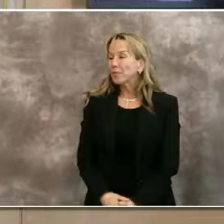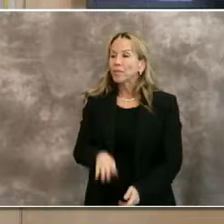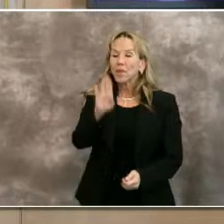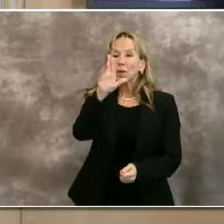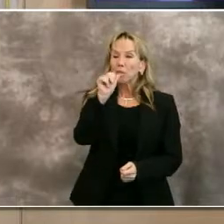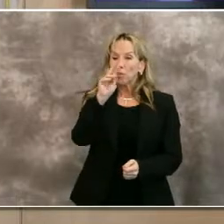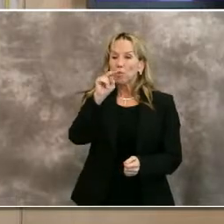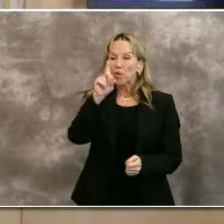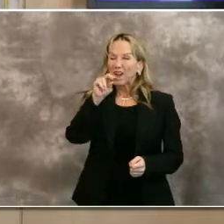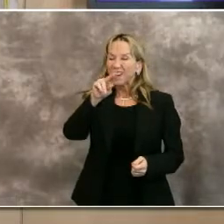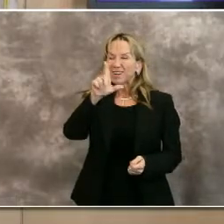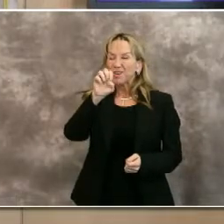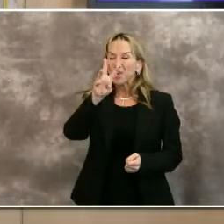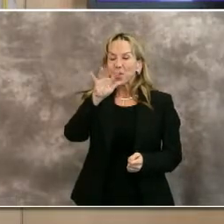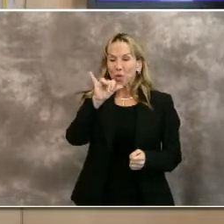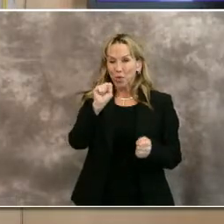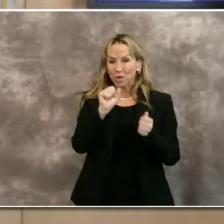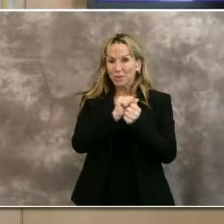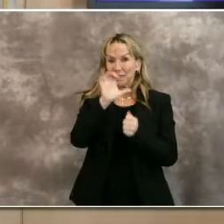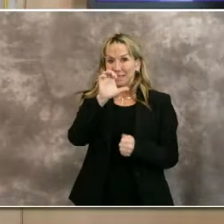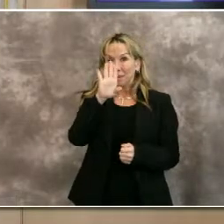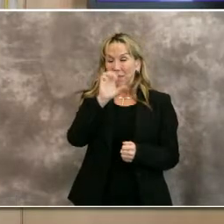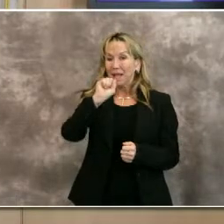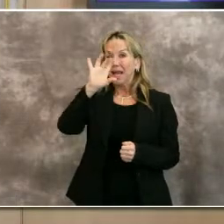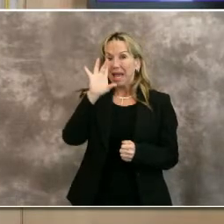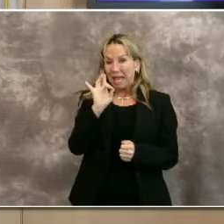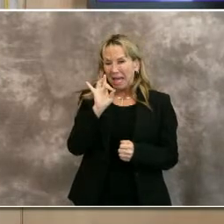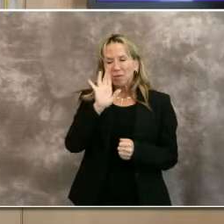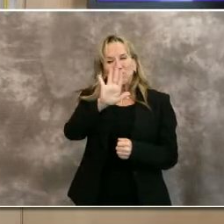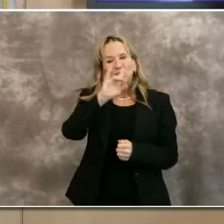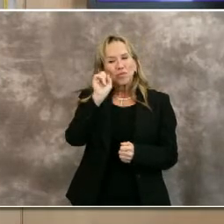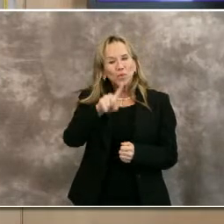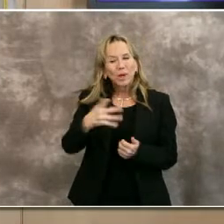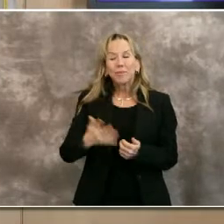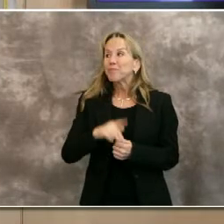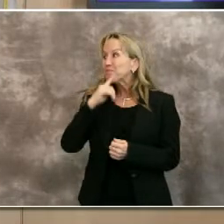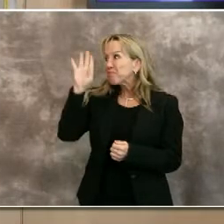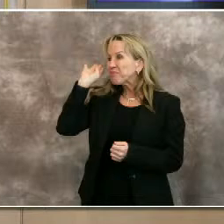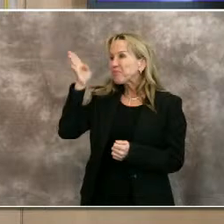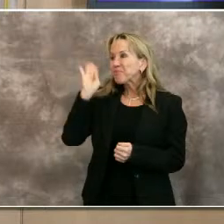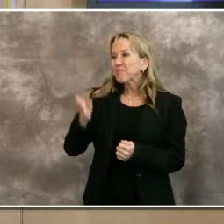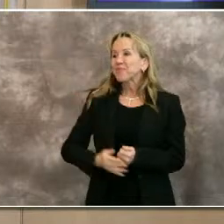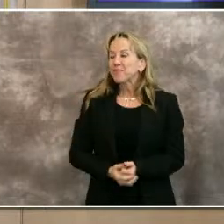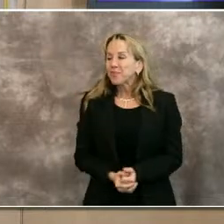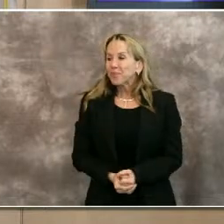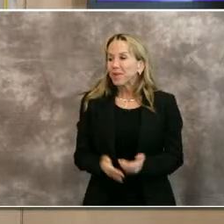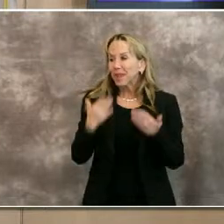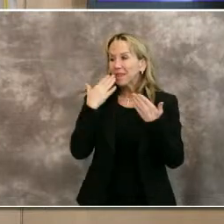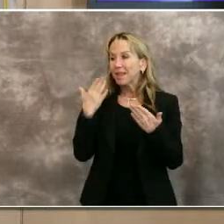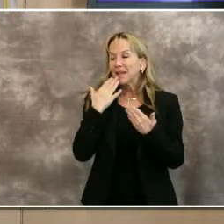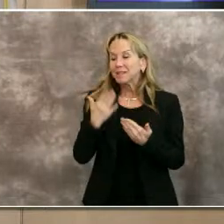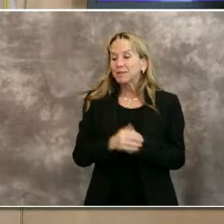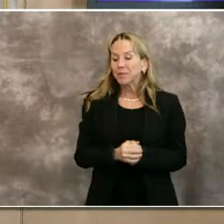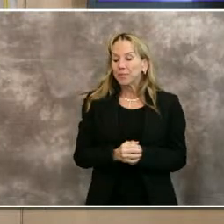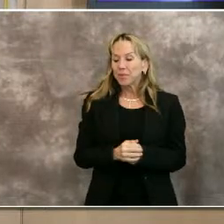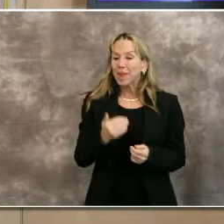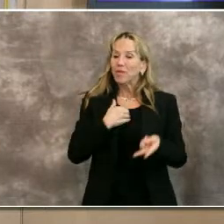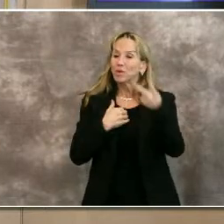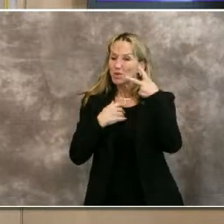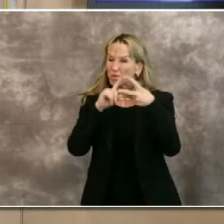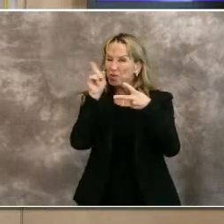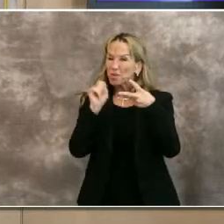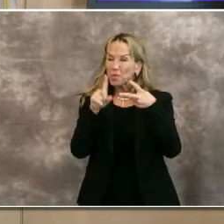Brandon Lewis with CBS 8. Go ahead and ask your question. Hi, actually. Thank you. I actually have 2